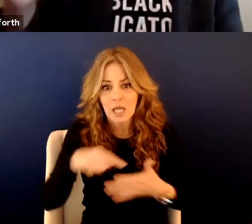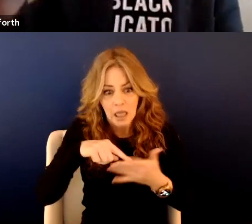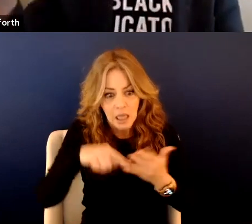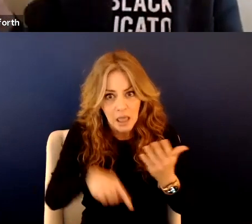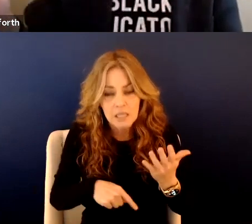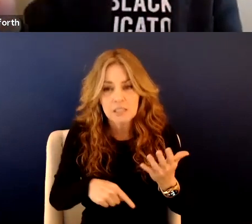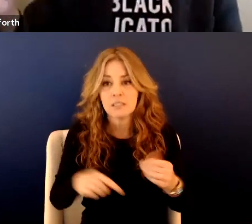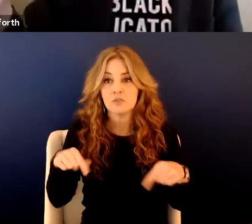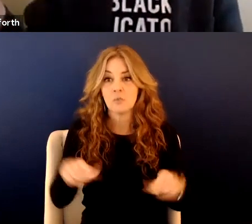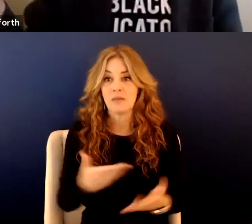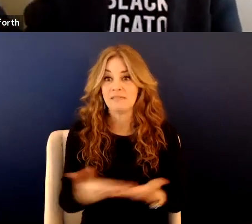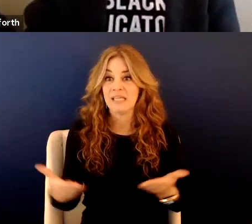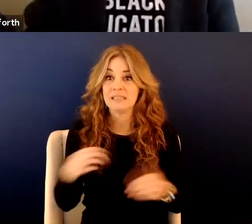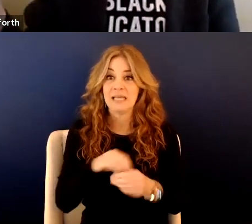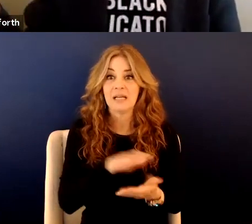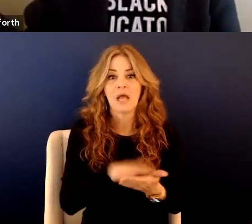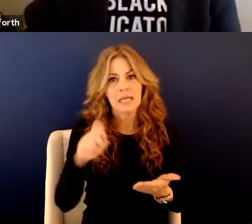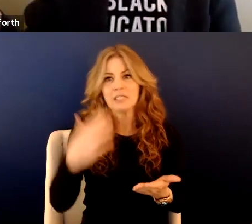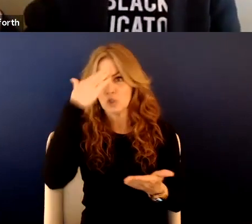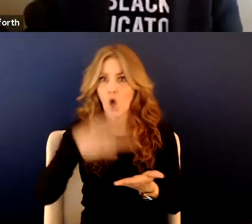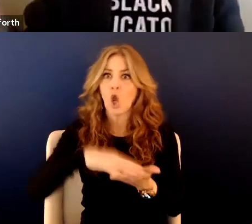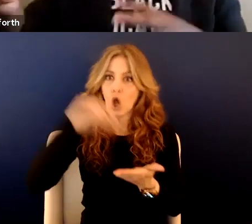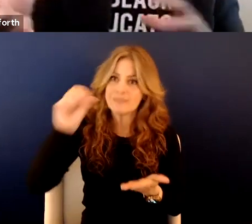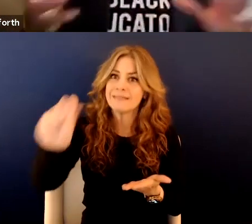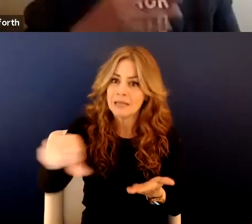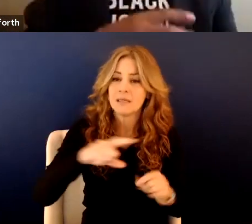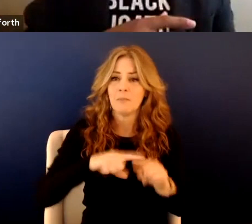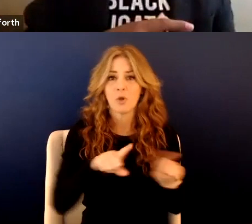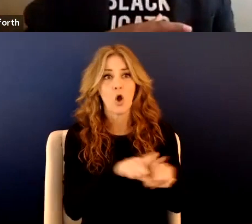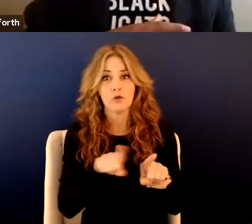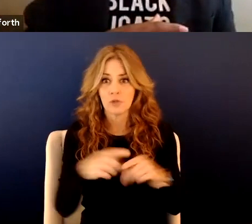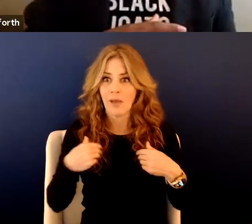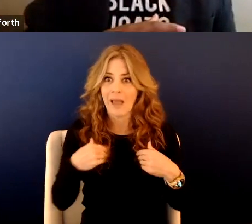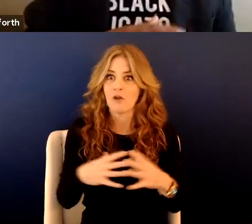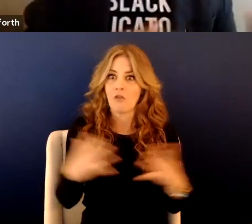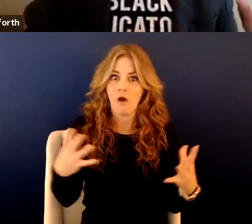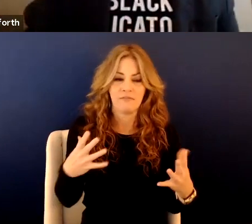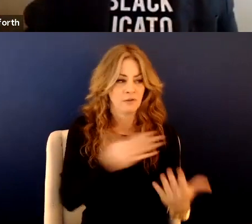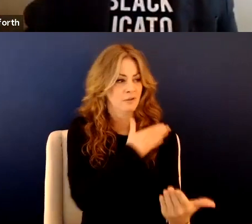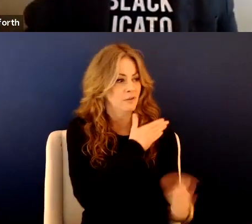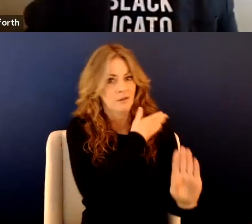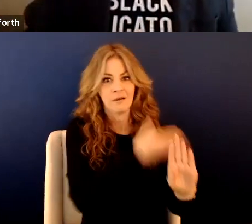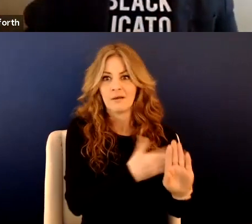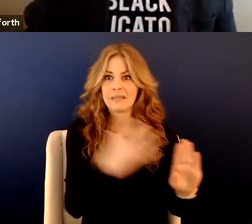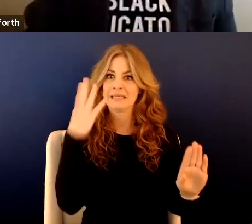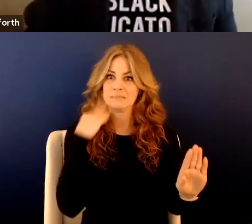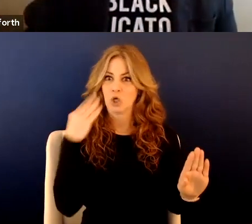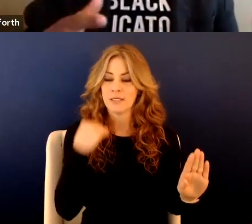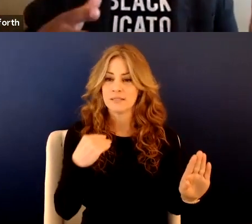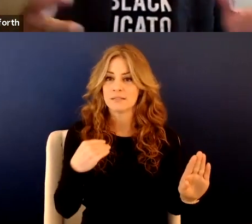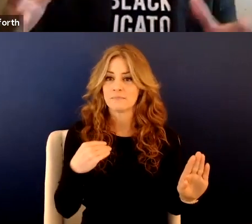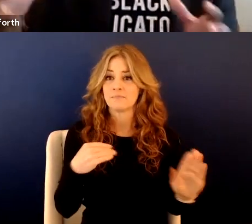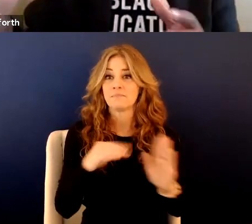while there were things in academia that I of course needed to know and needed to learn, mm-hmm, I also had a whole set of experiences and background